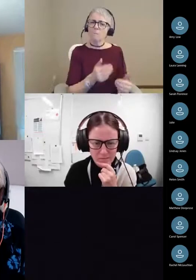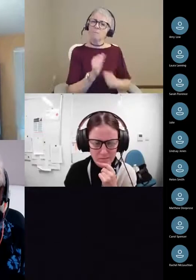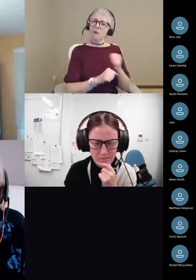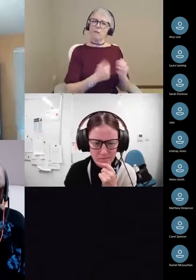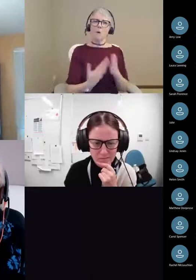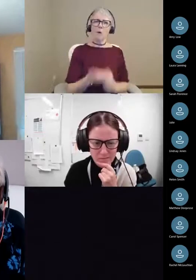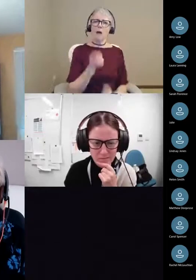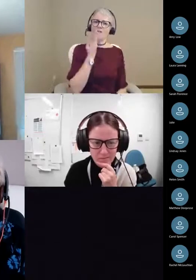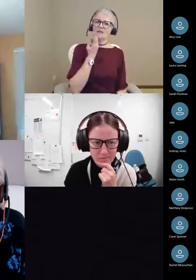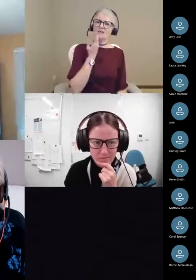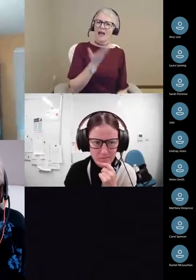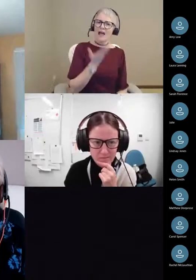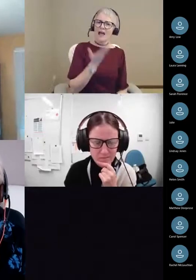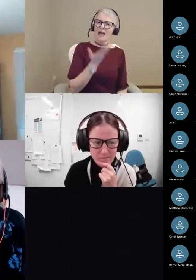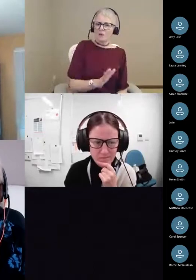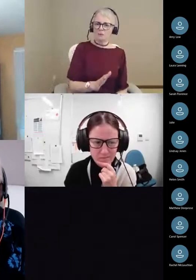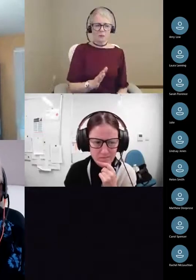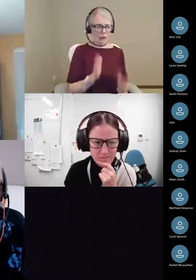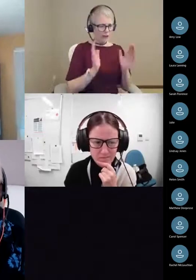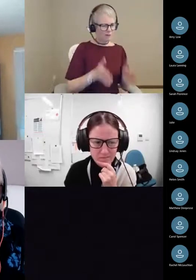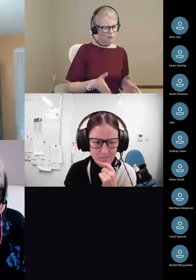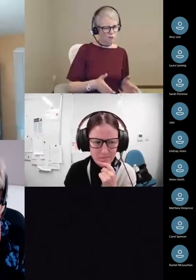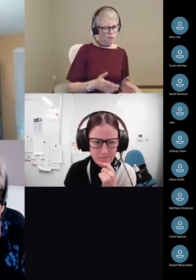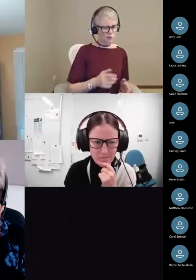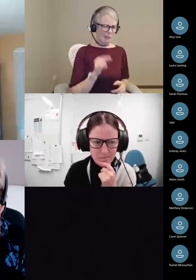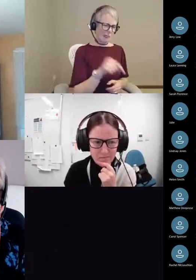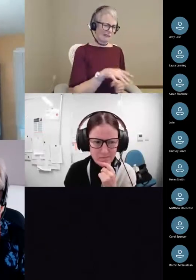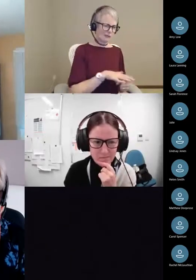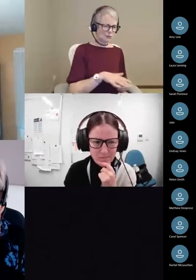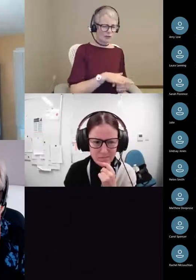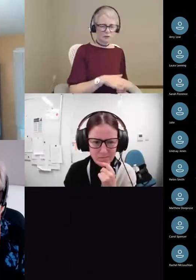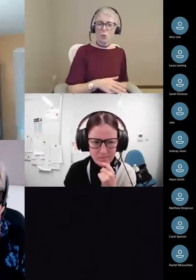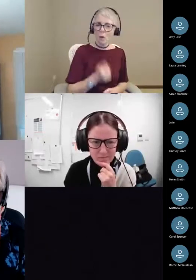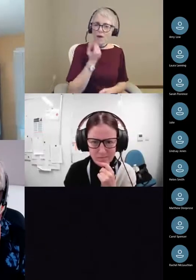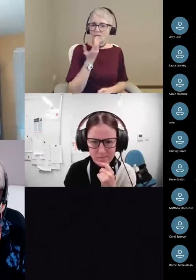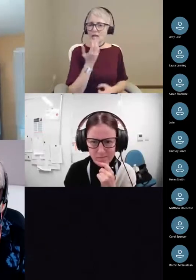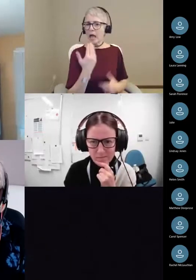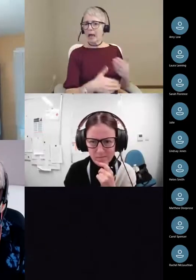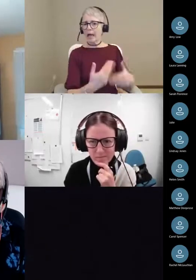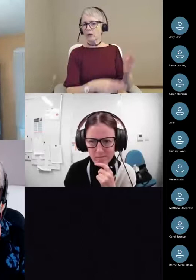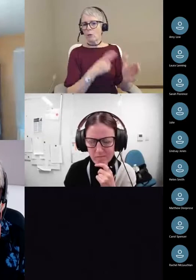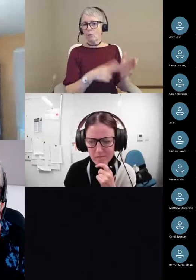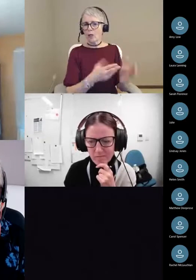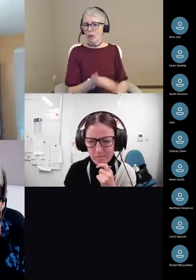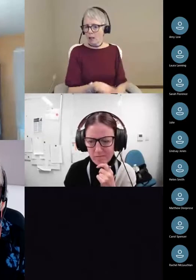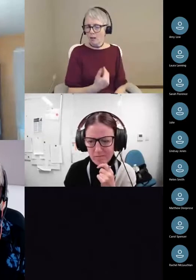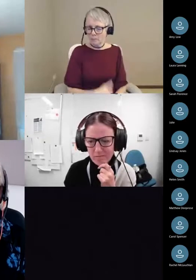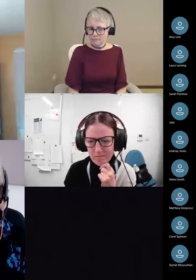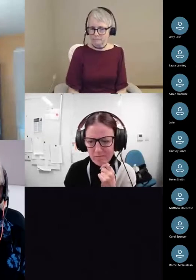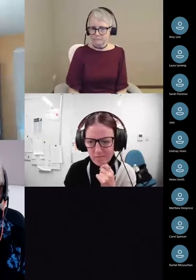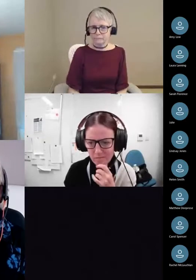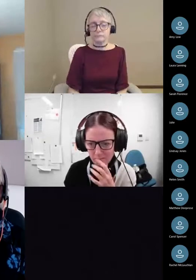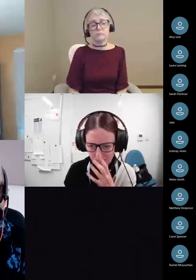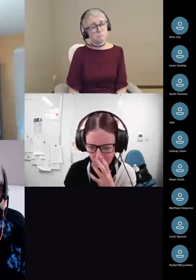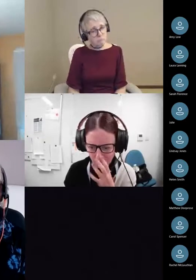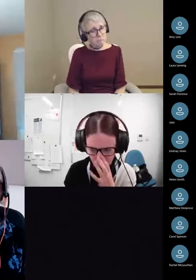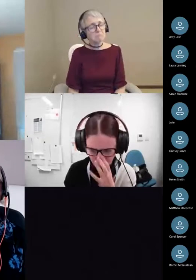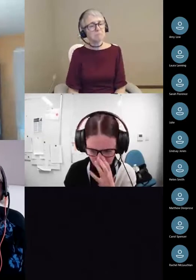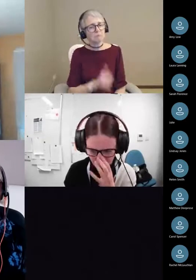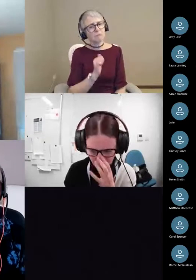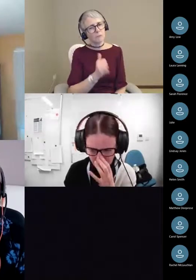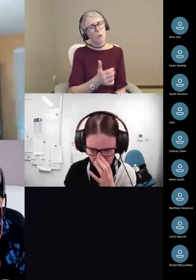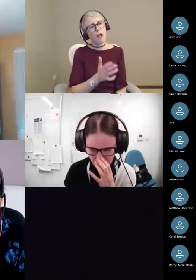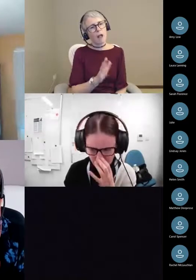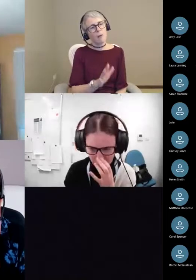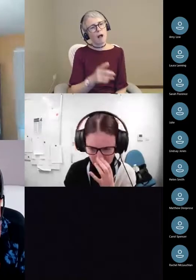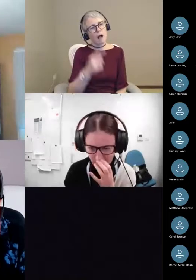past. Brilliant. So I think maybe a good starting point for our discussions is really to kind of